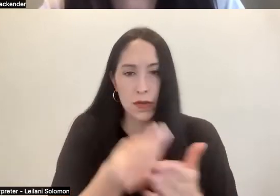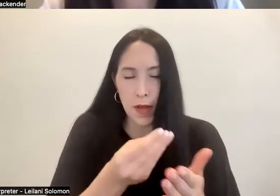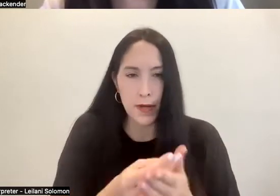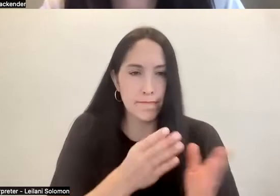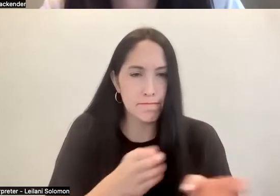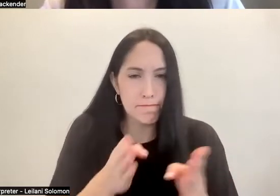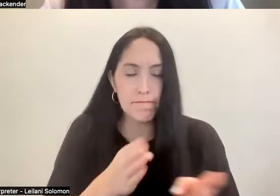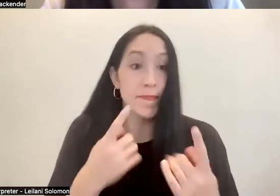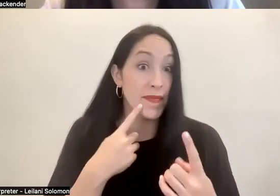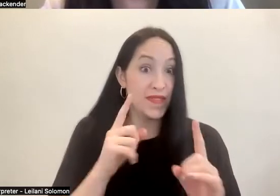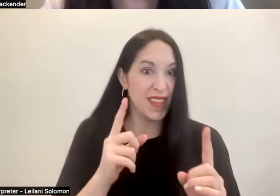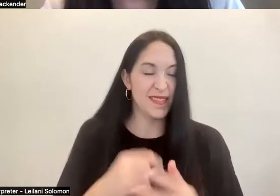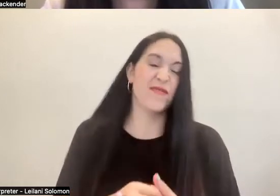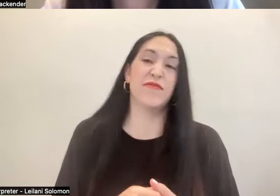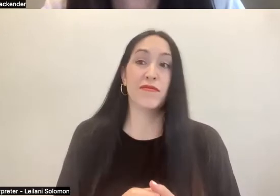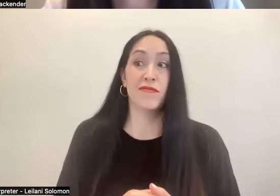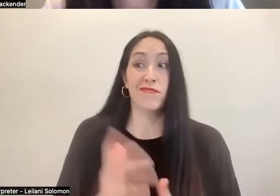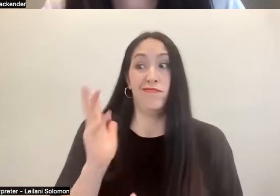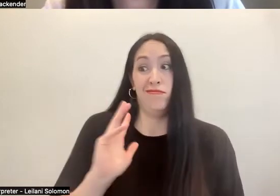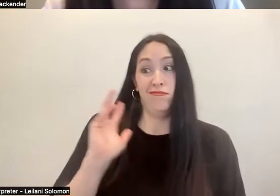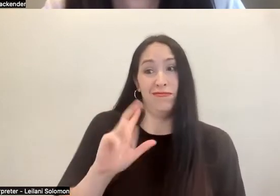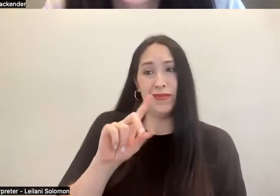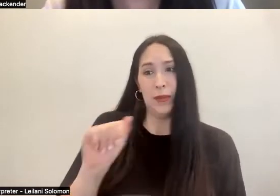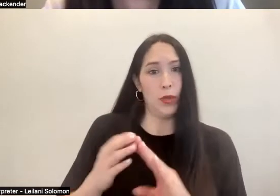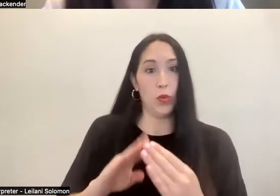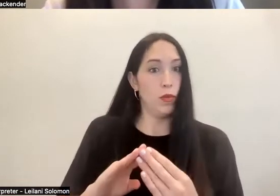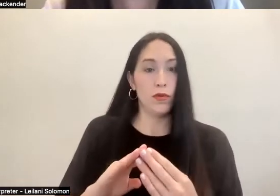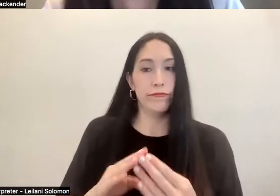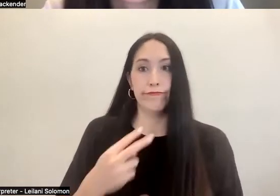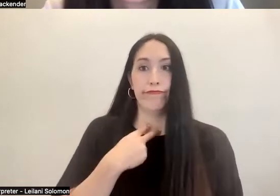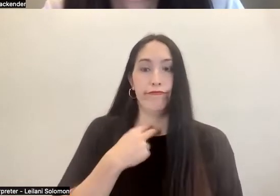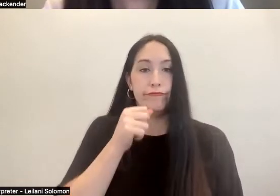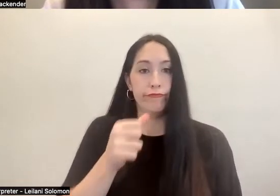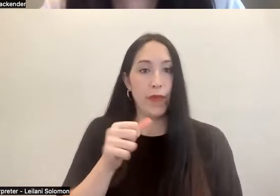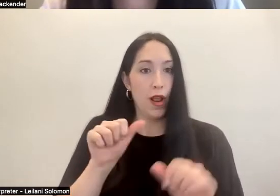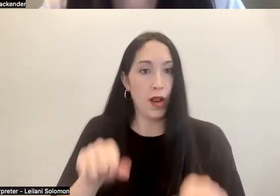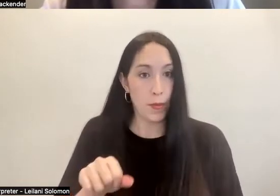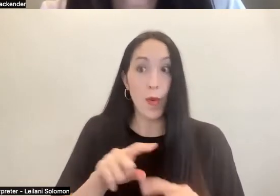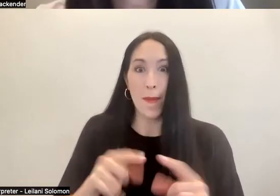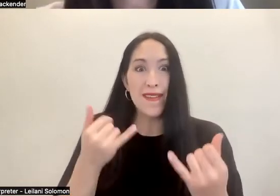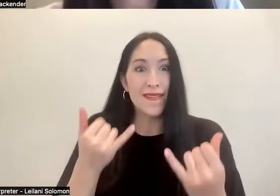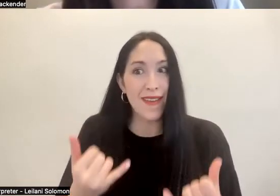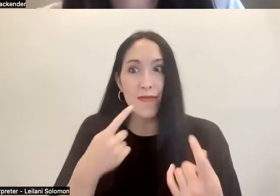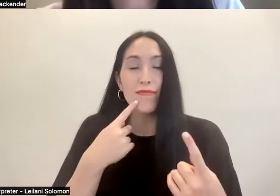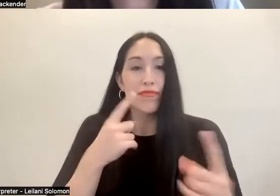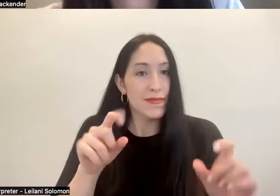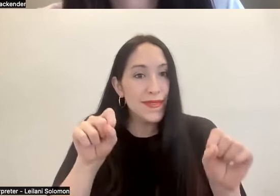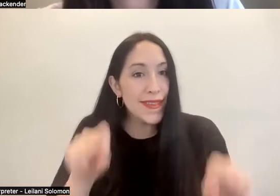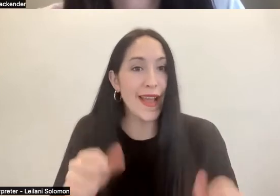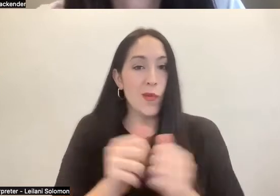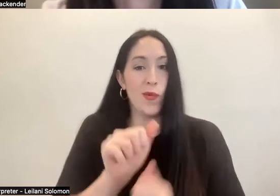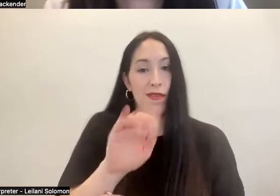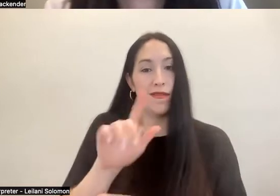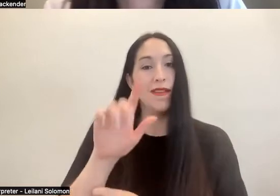wasn't always the case for the disability community, but now saving is a reality with ABLE United. So as part of our discussion today, we're